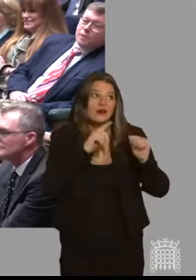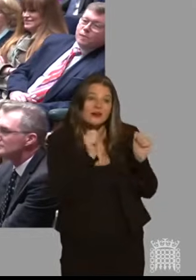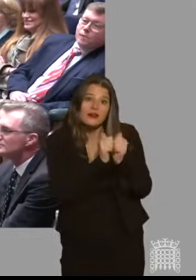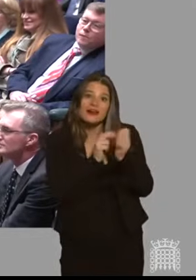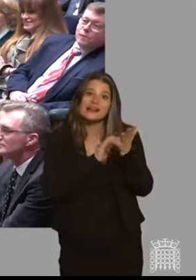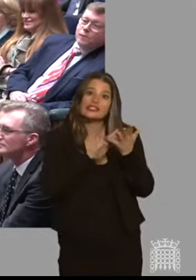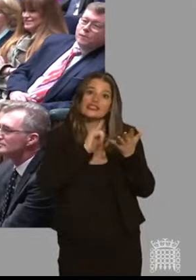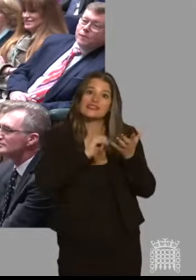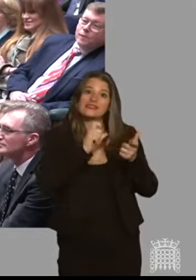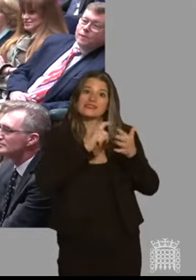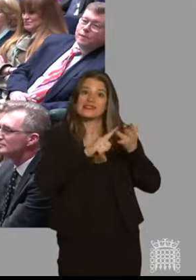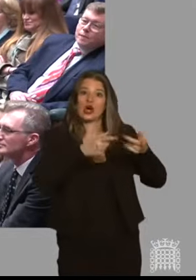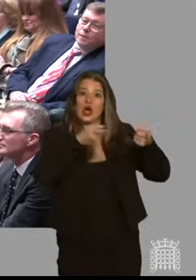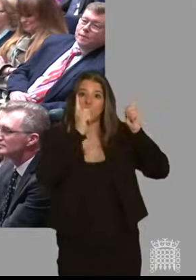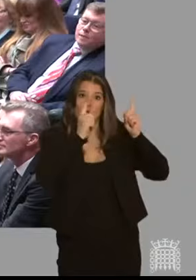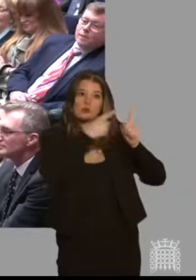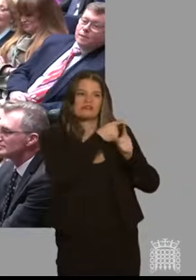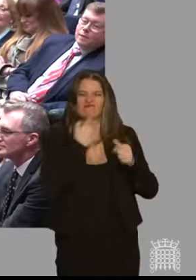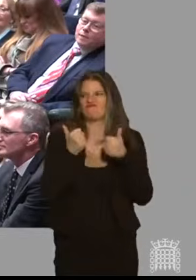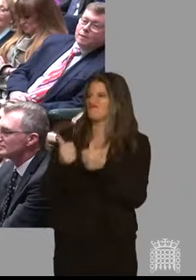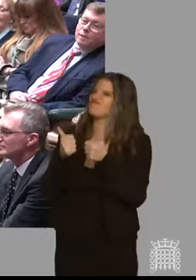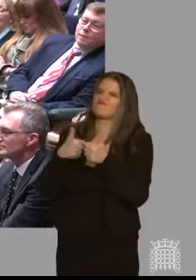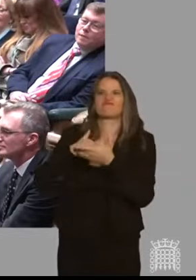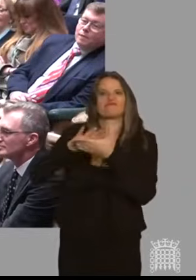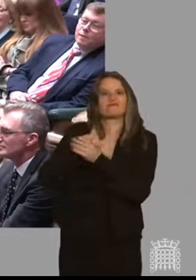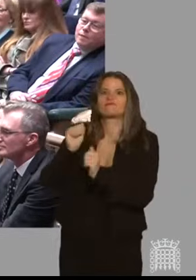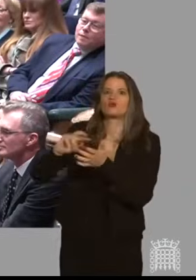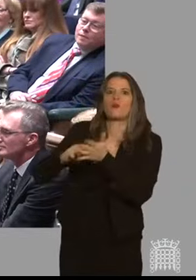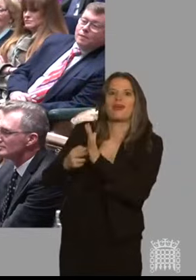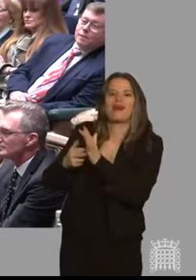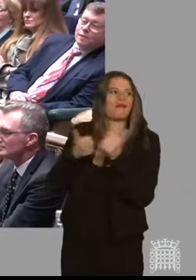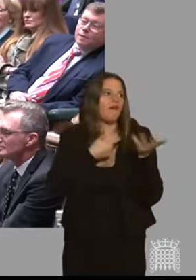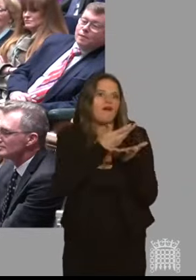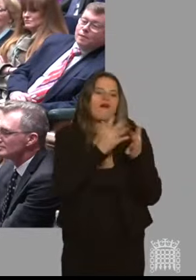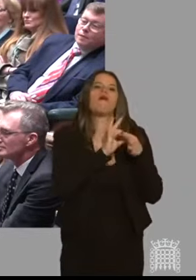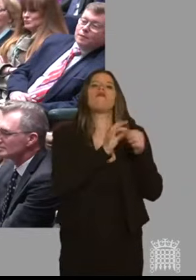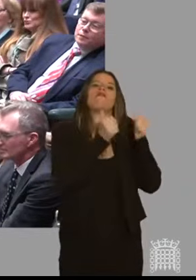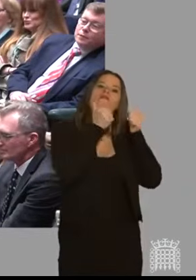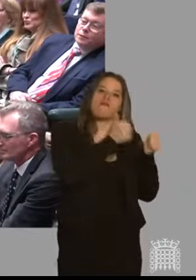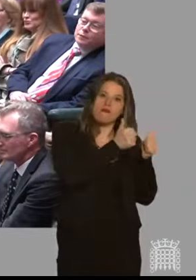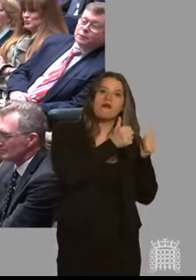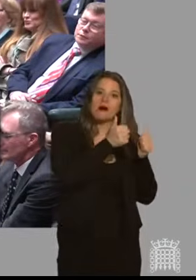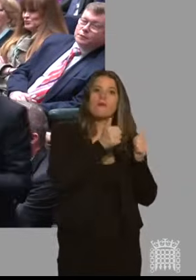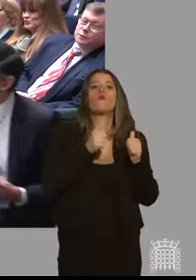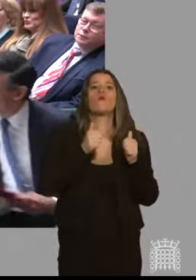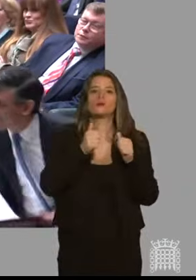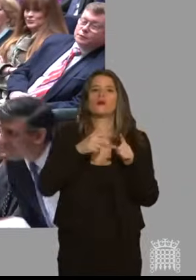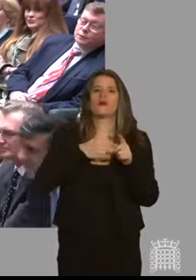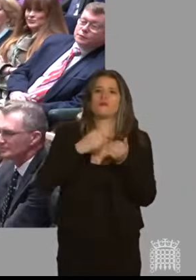£900 tax cut, Mr. Speaker. But what I'm hearing for him is he's against our plans to cut national insurance.